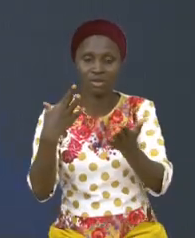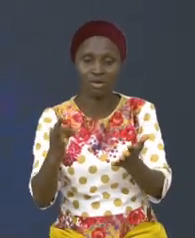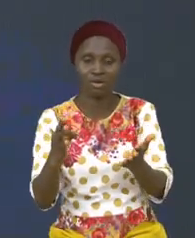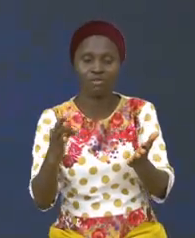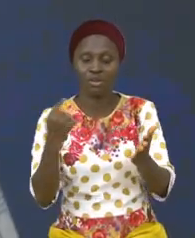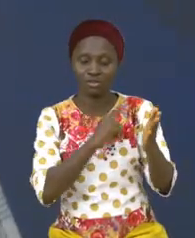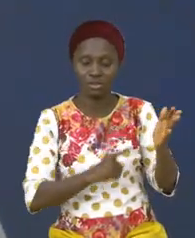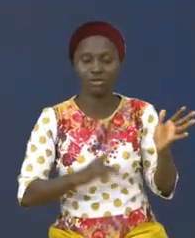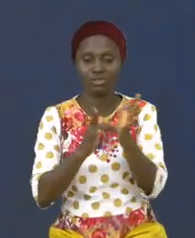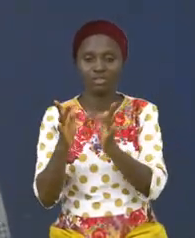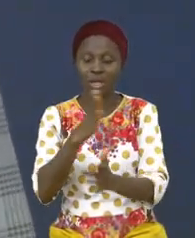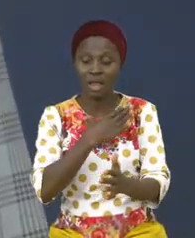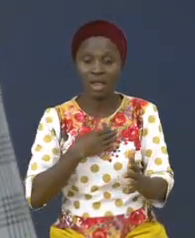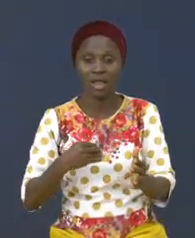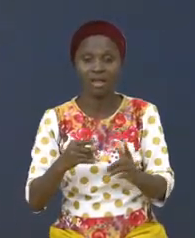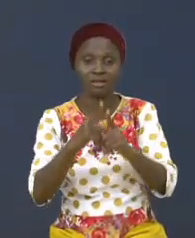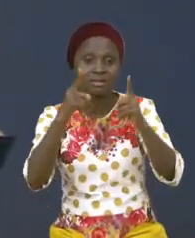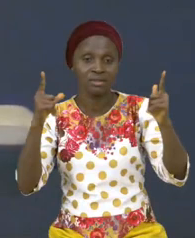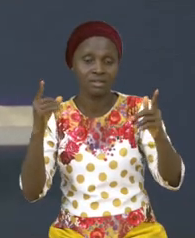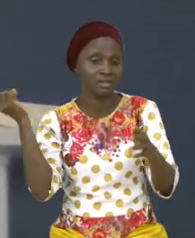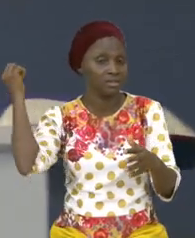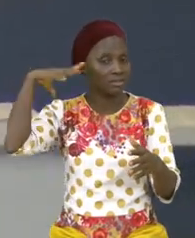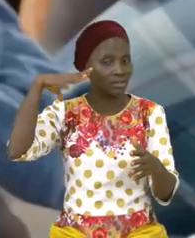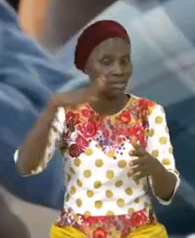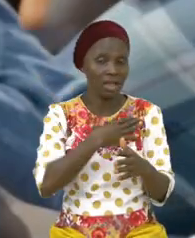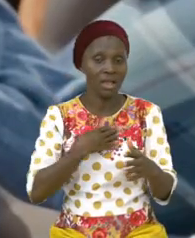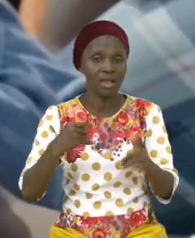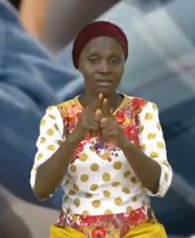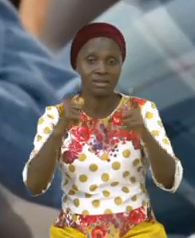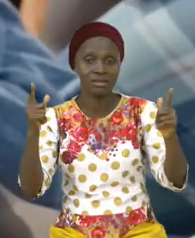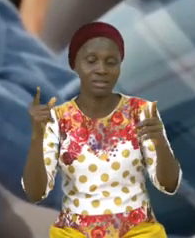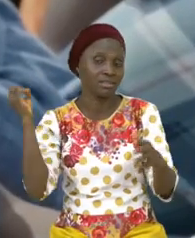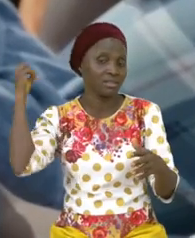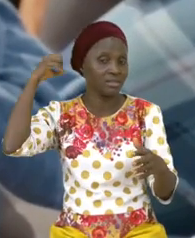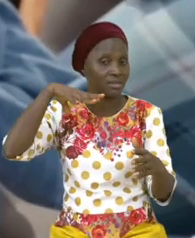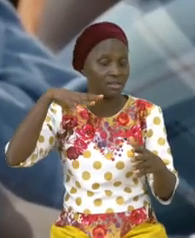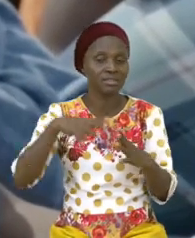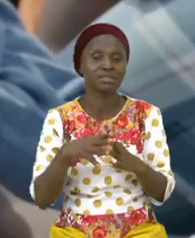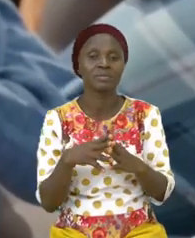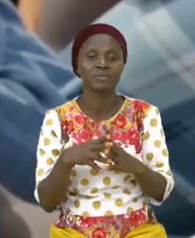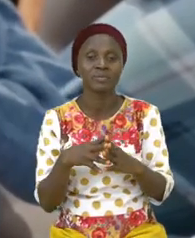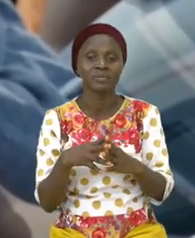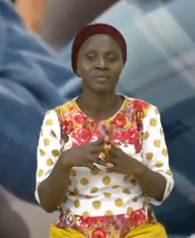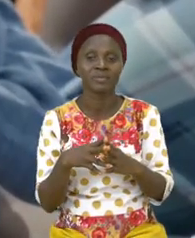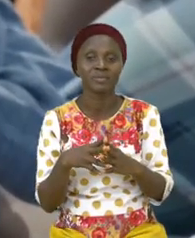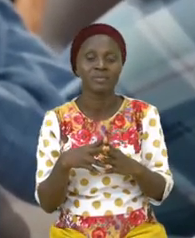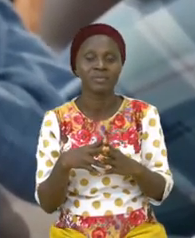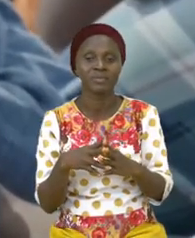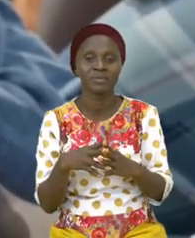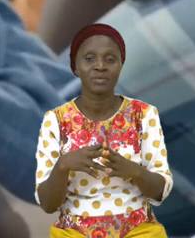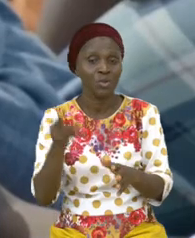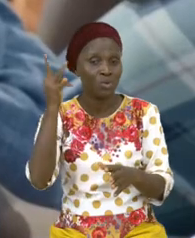great grace, and great grace, and great grace